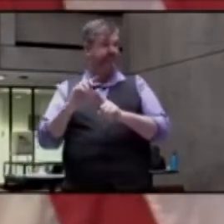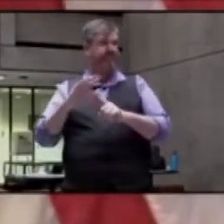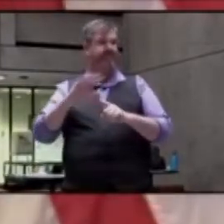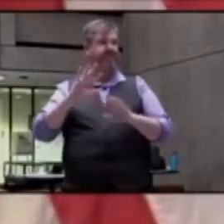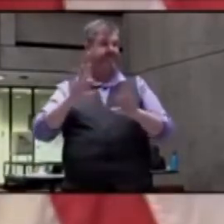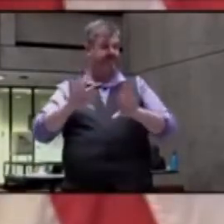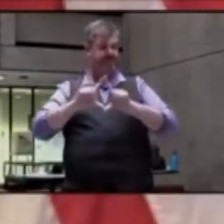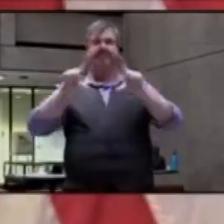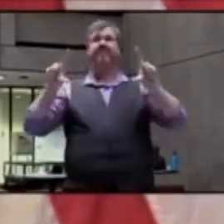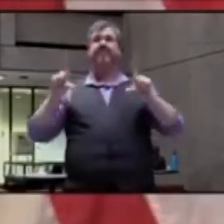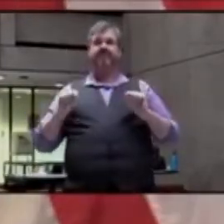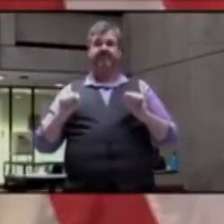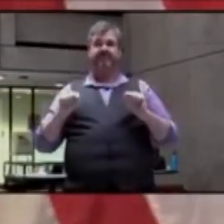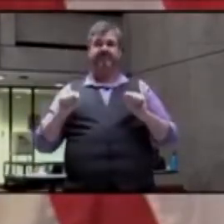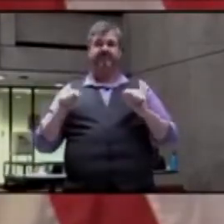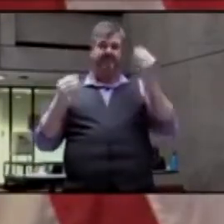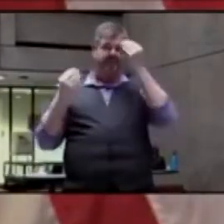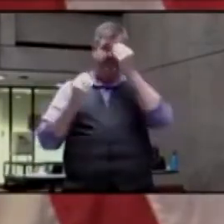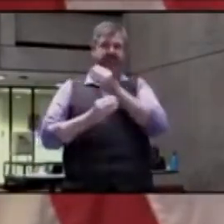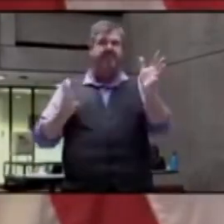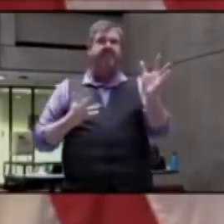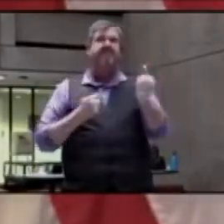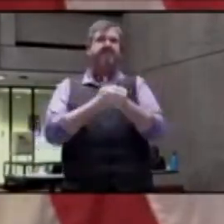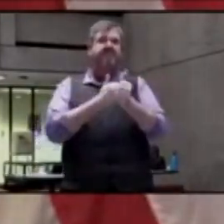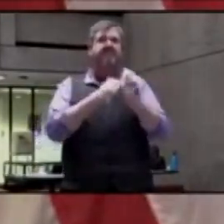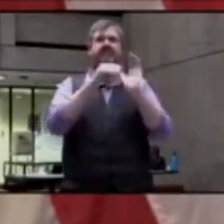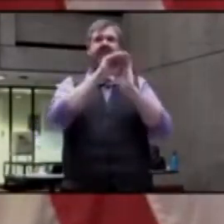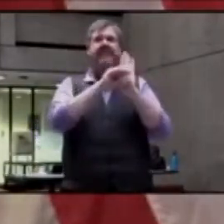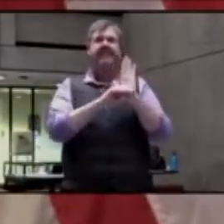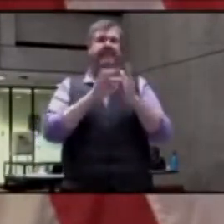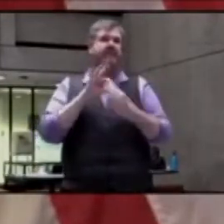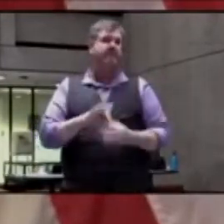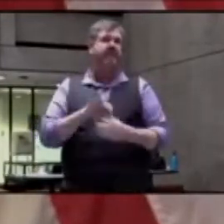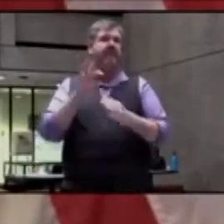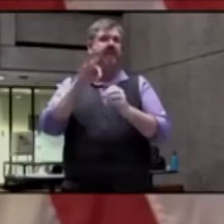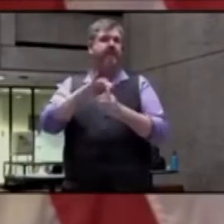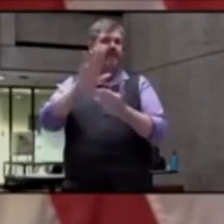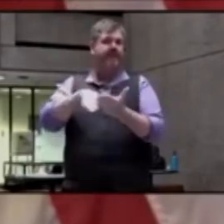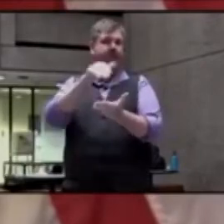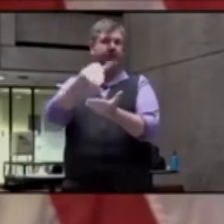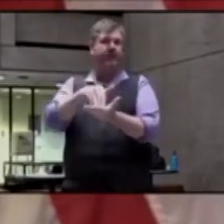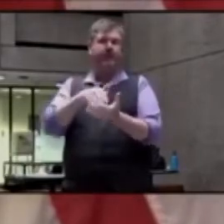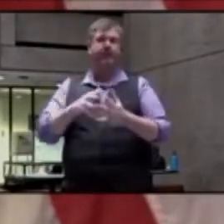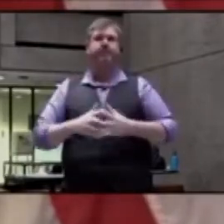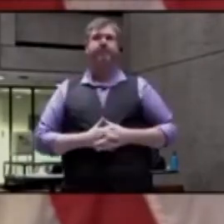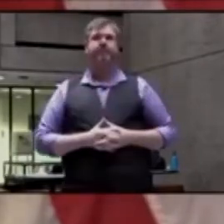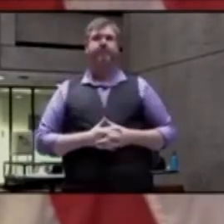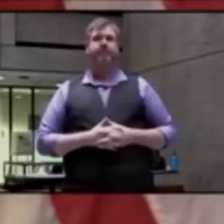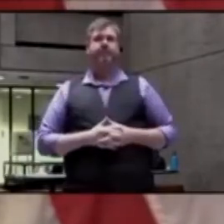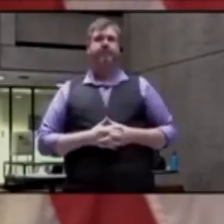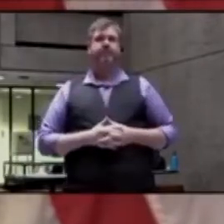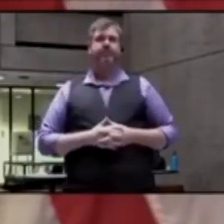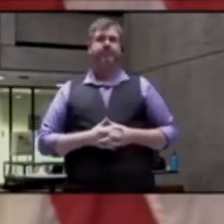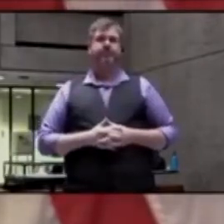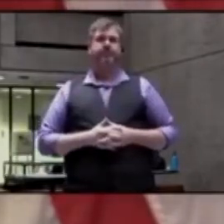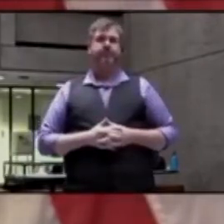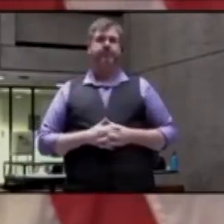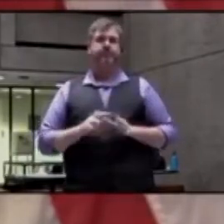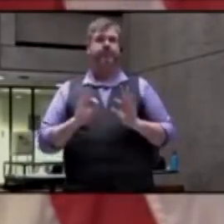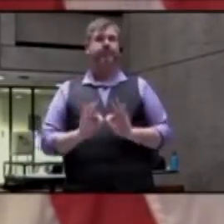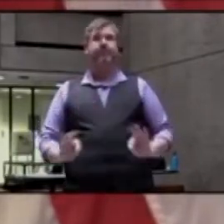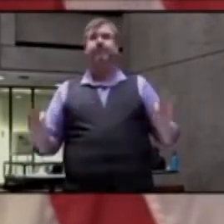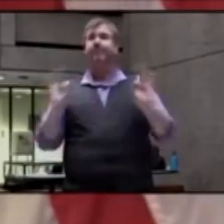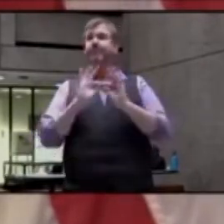centers. And most importantly, or just as important as your ballot cards, is your return envelope. It's a blue